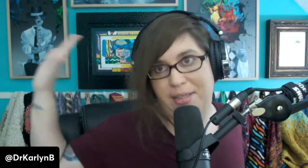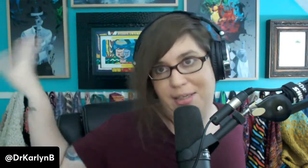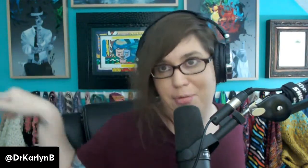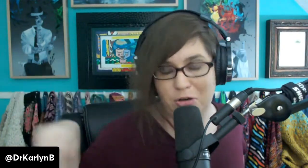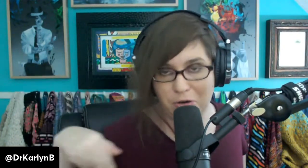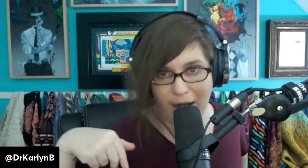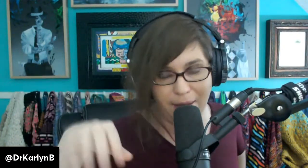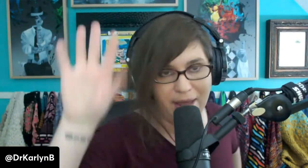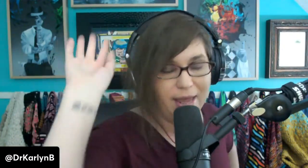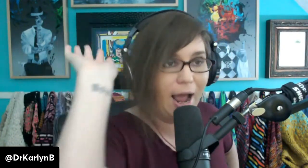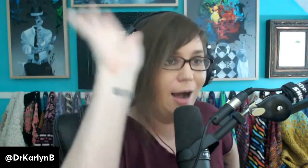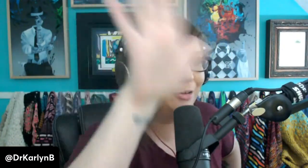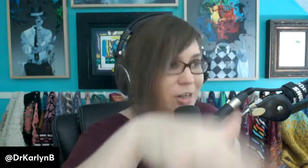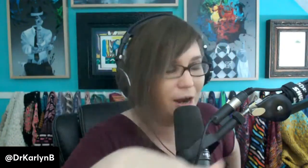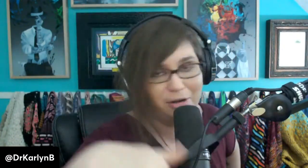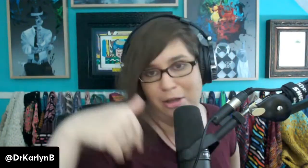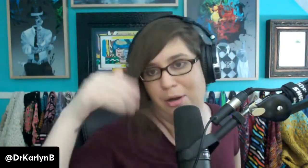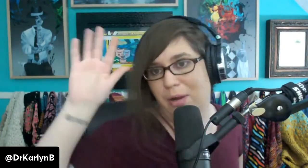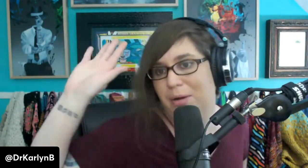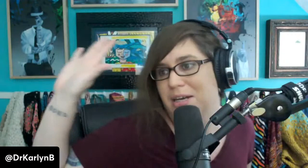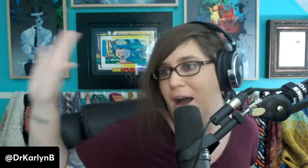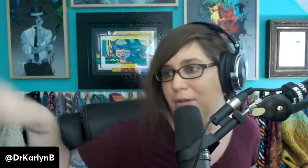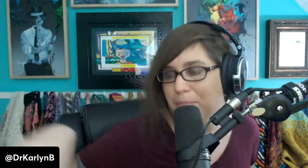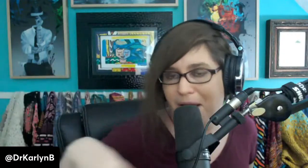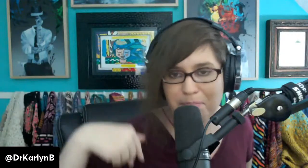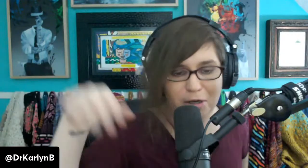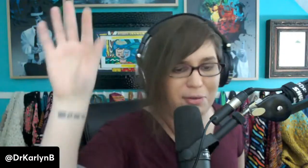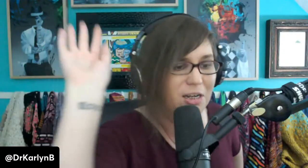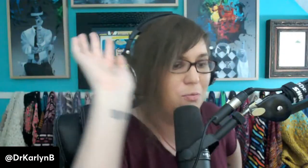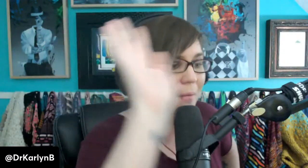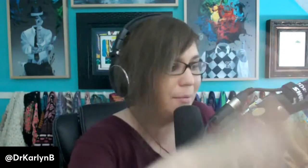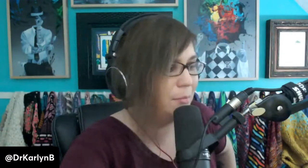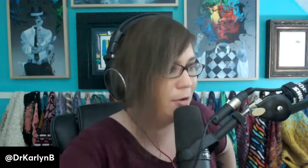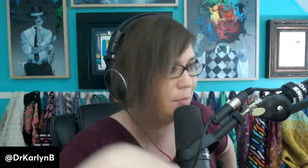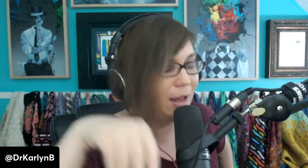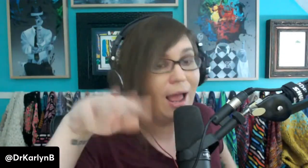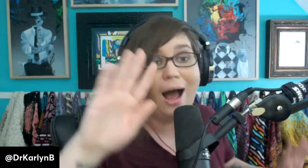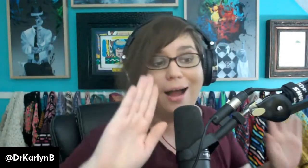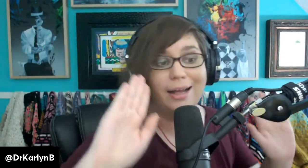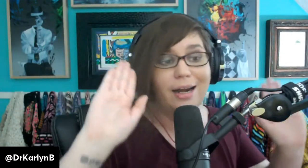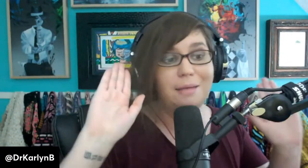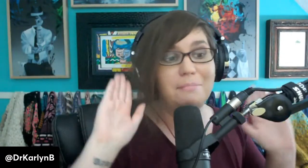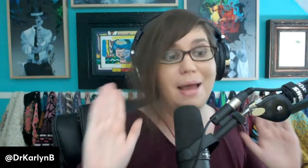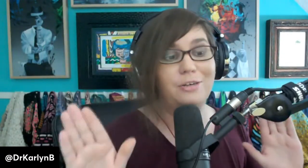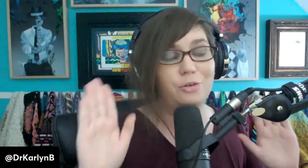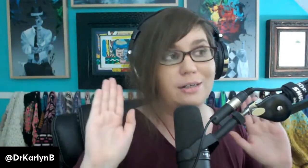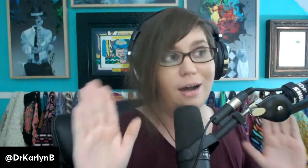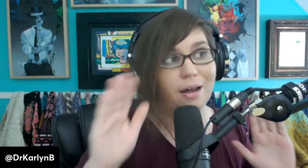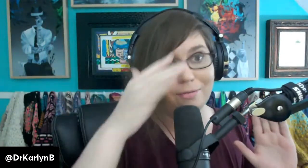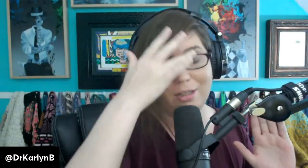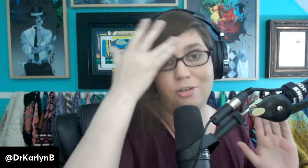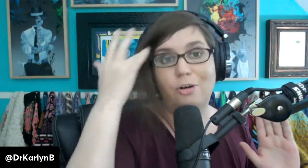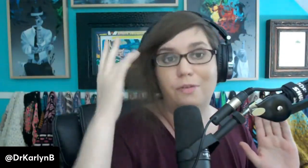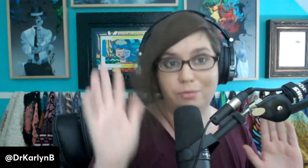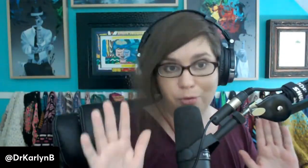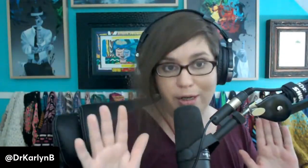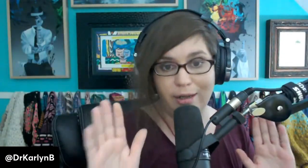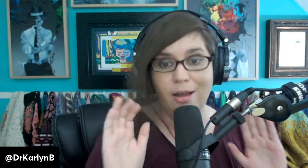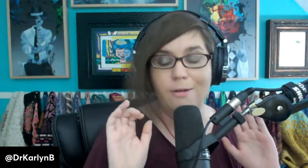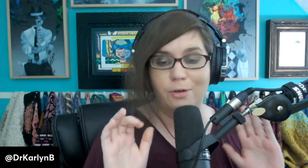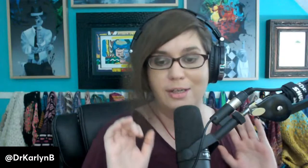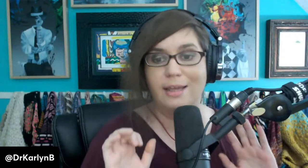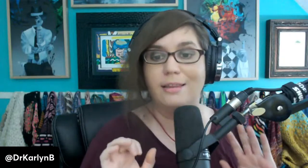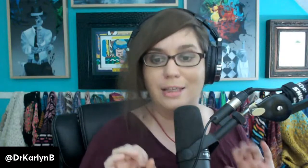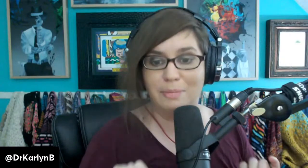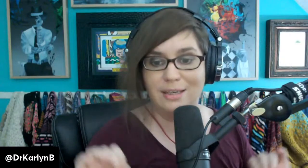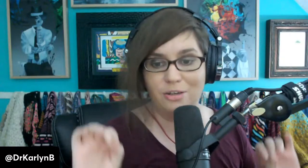I'm unsubscribing and how dare you? And we would never ban books. We just want them removed from I got a metric ton of conservative